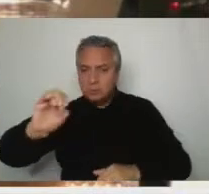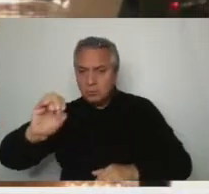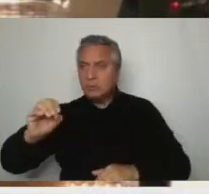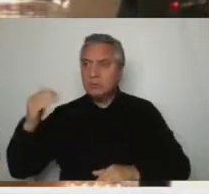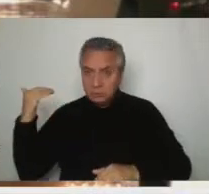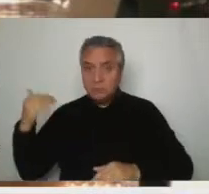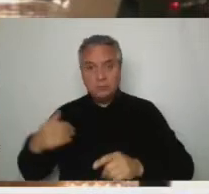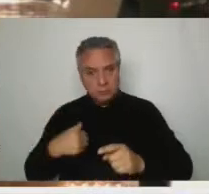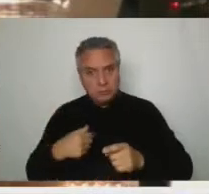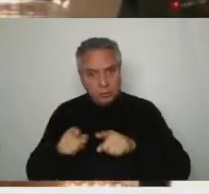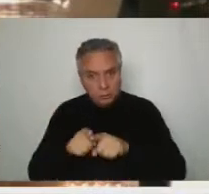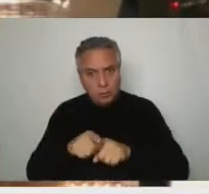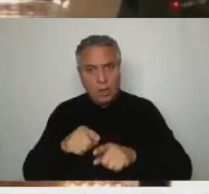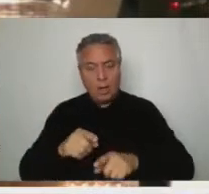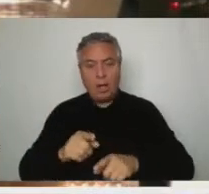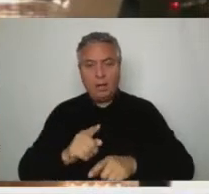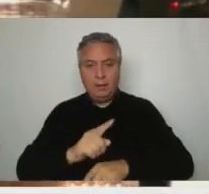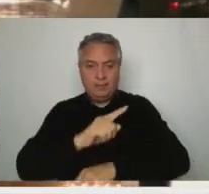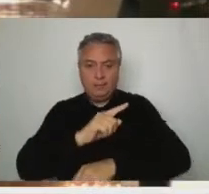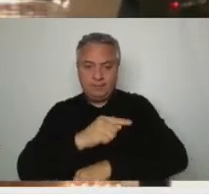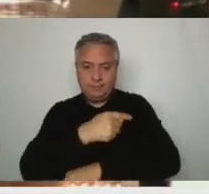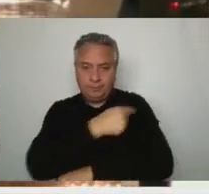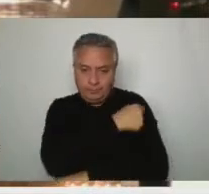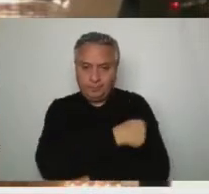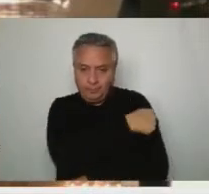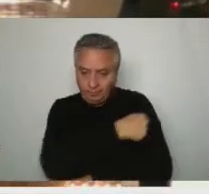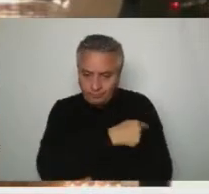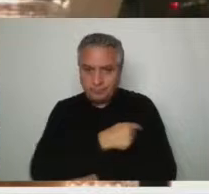had primary care that